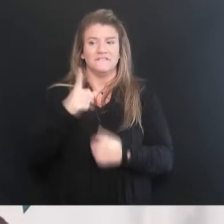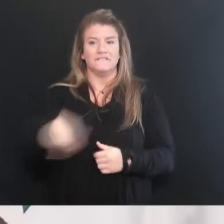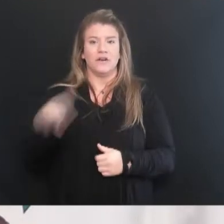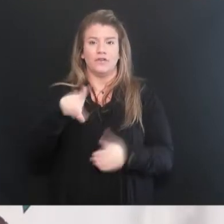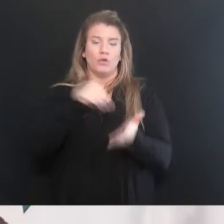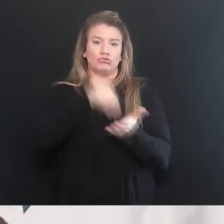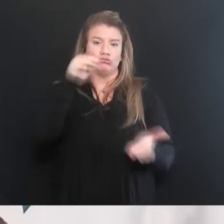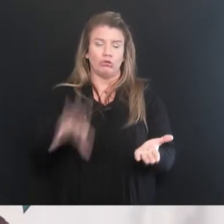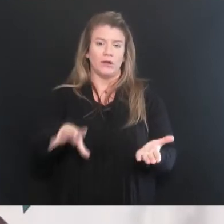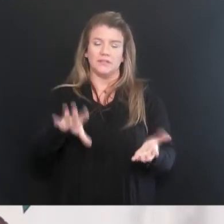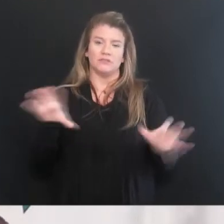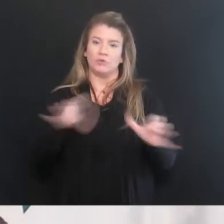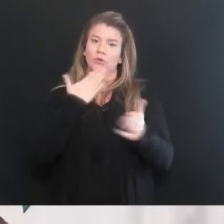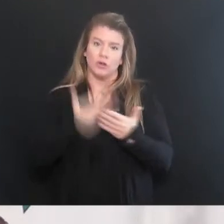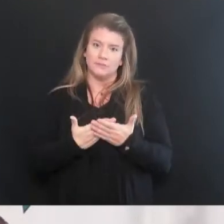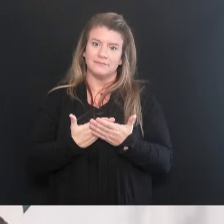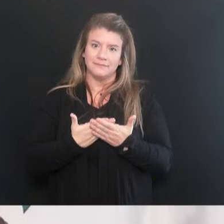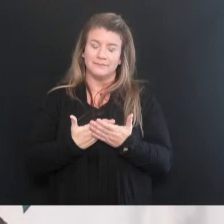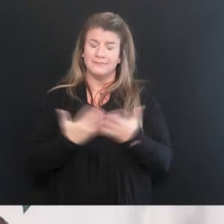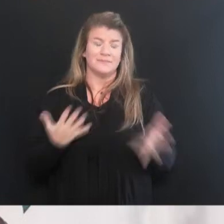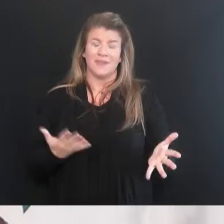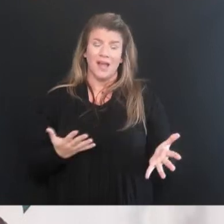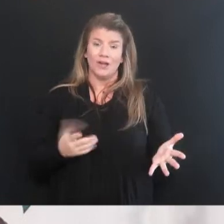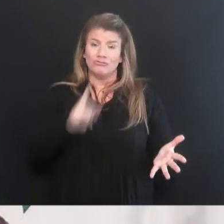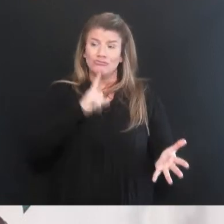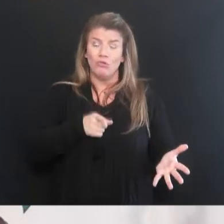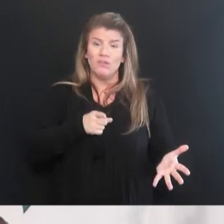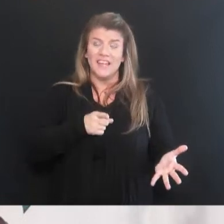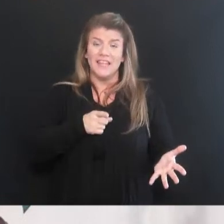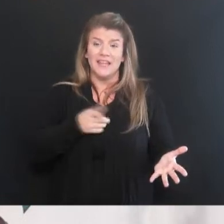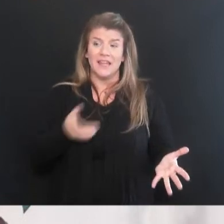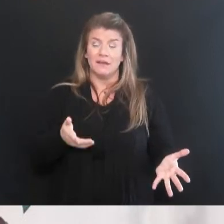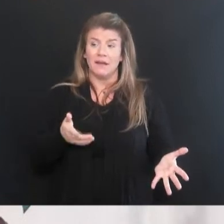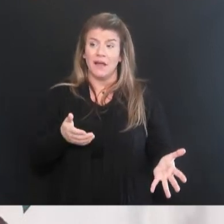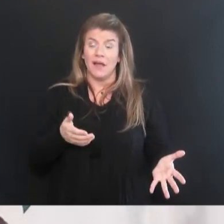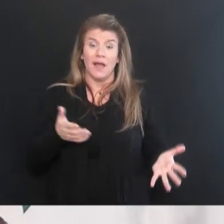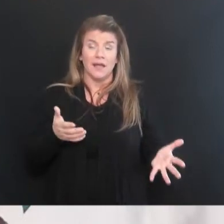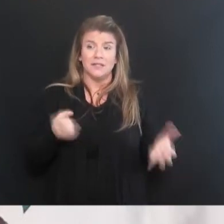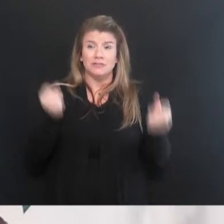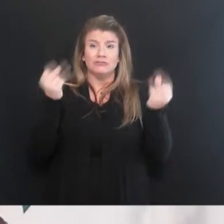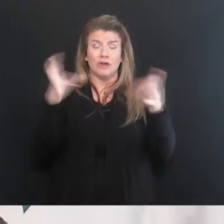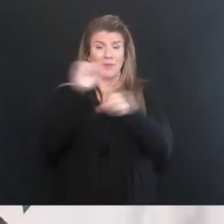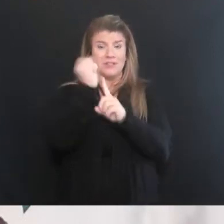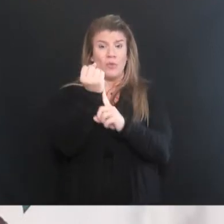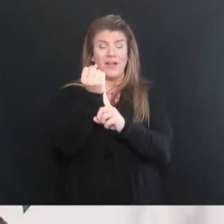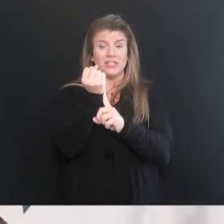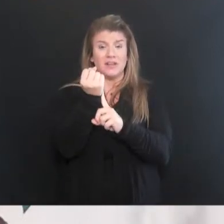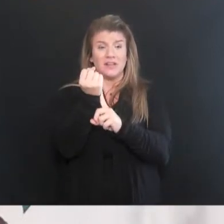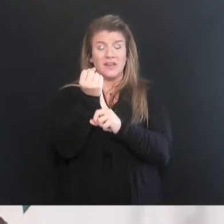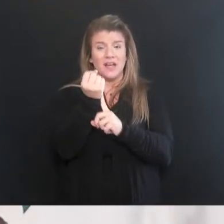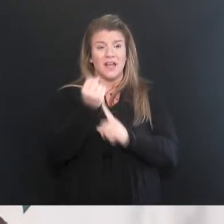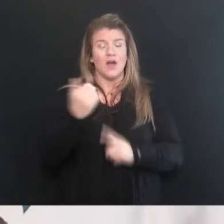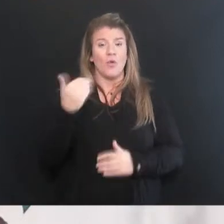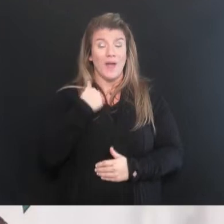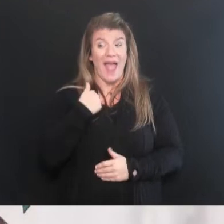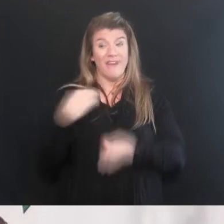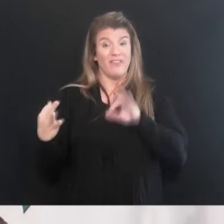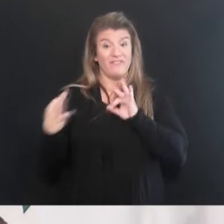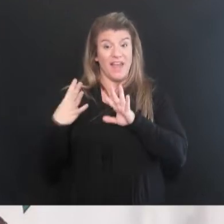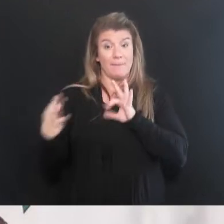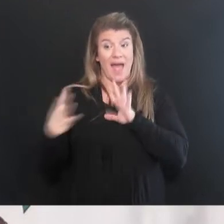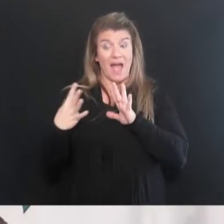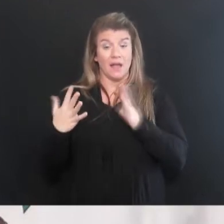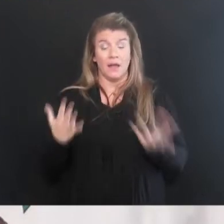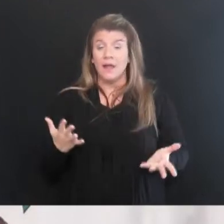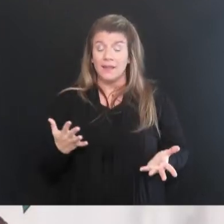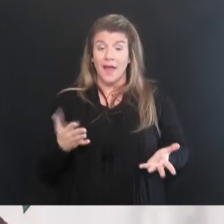for real. Really and truly, this. In a lot of situations, we had the feedback that, my